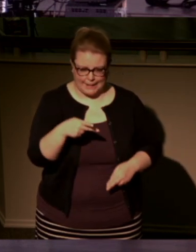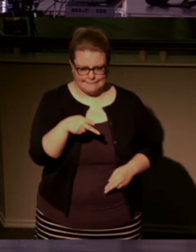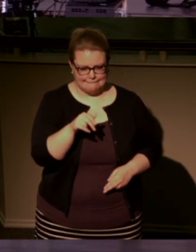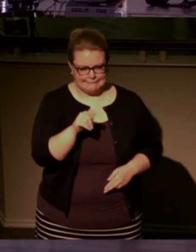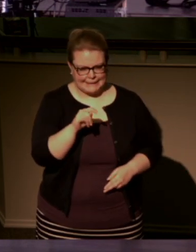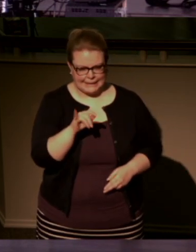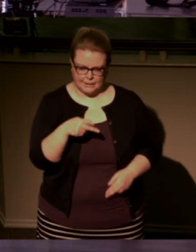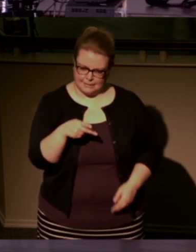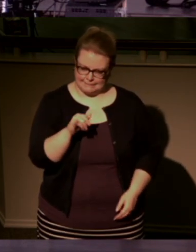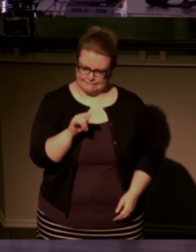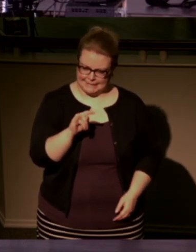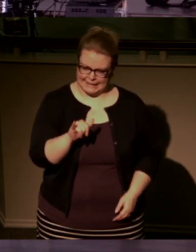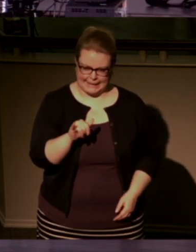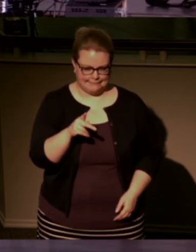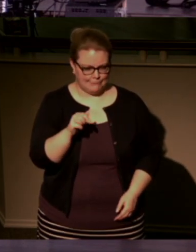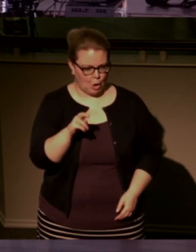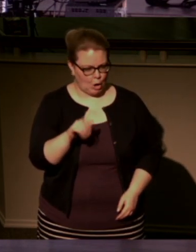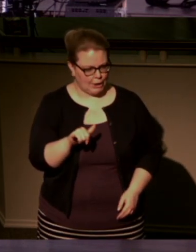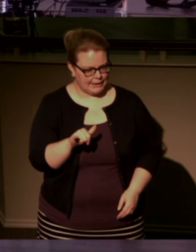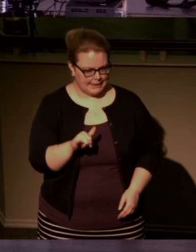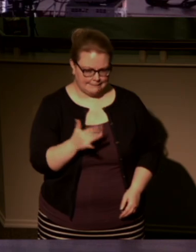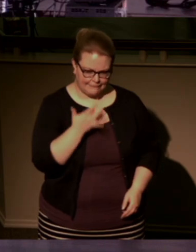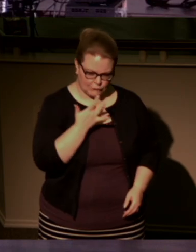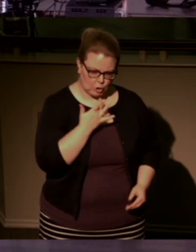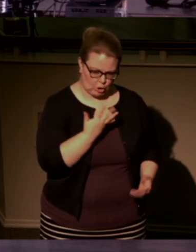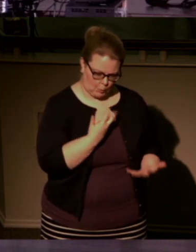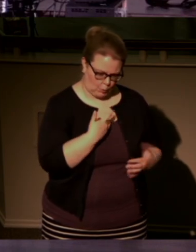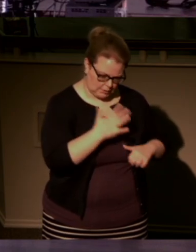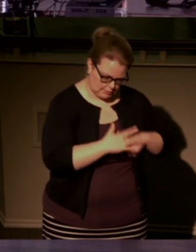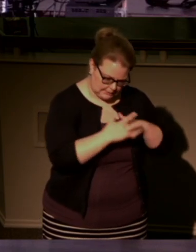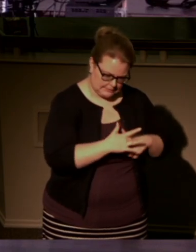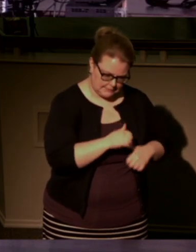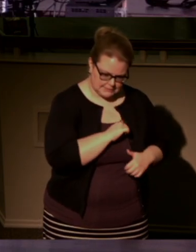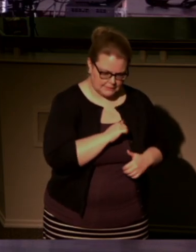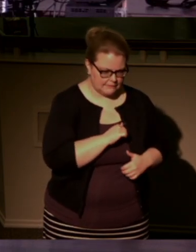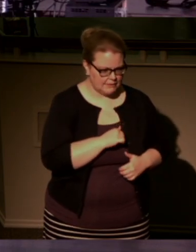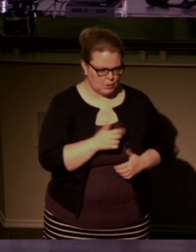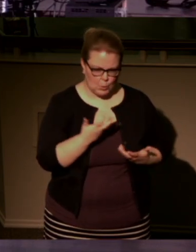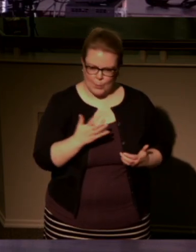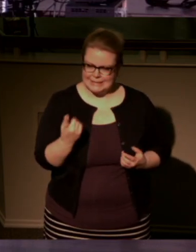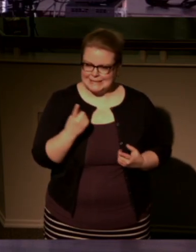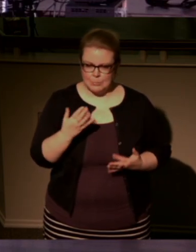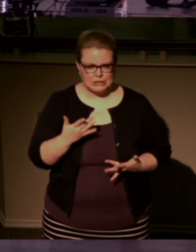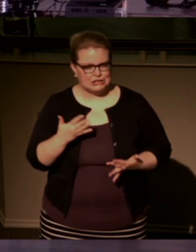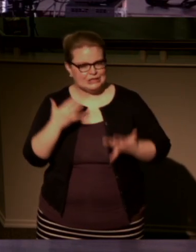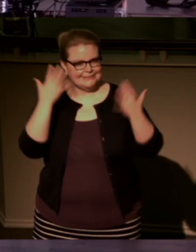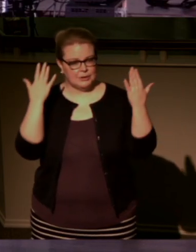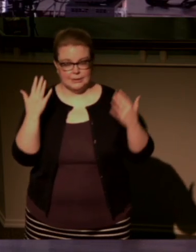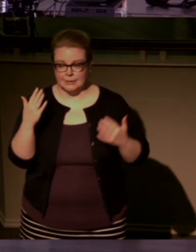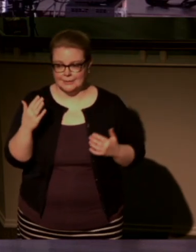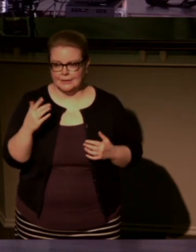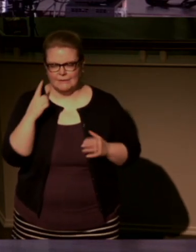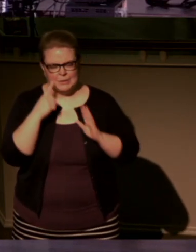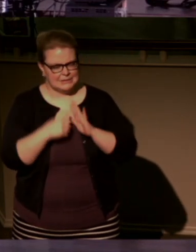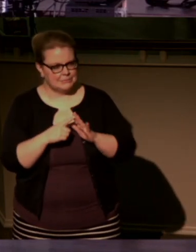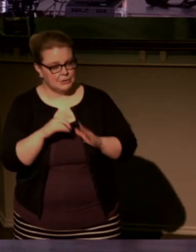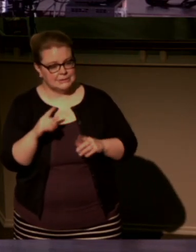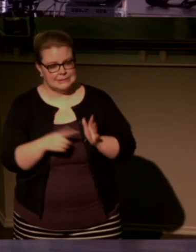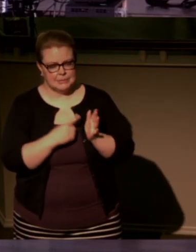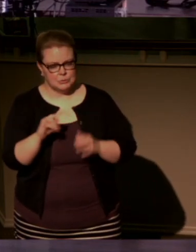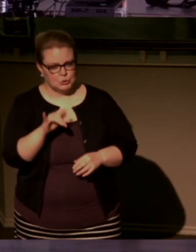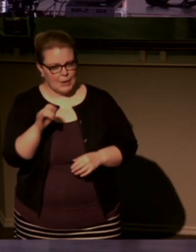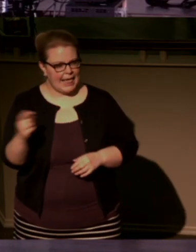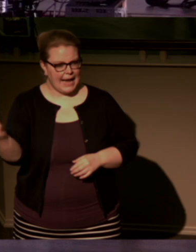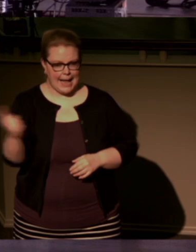is. You don't want somebody all cheery, just like Julie comes in the office all cheery. I'm like, Julie, get out of